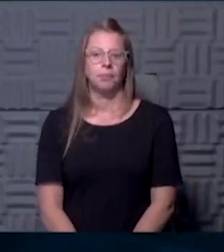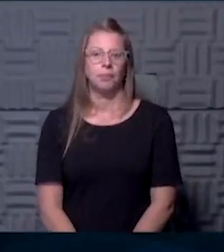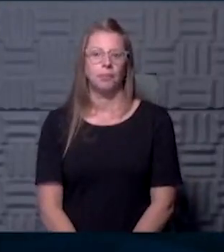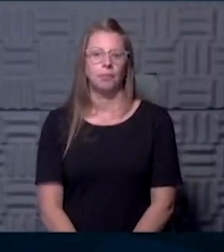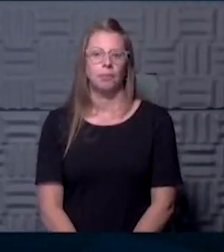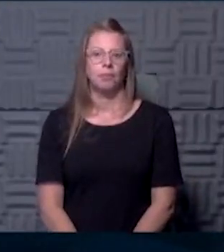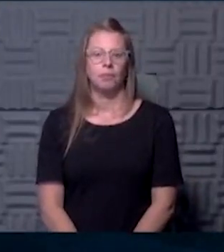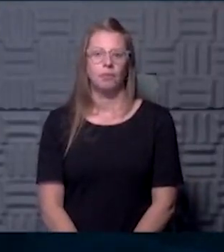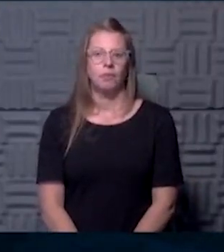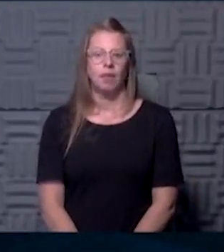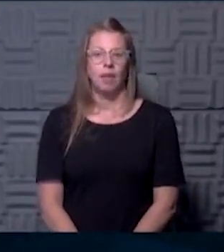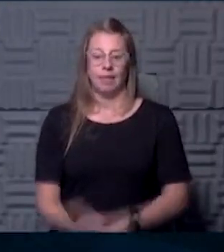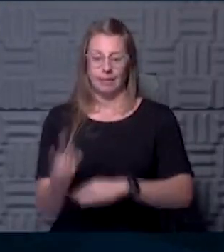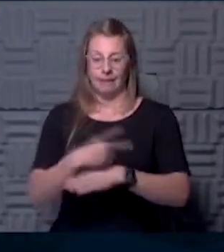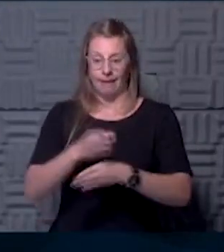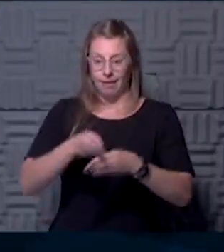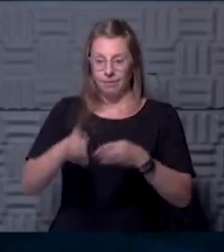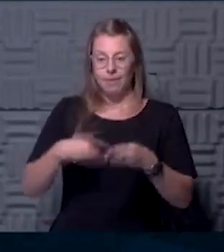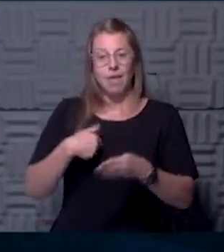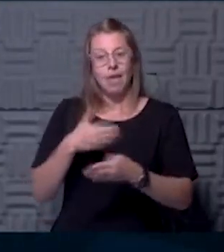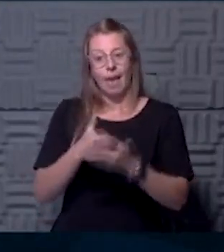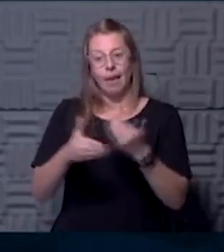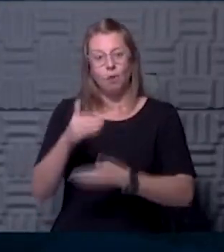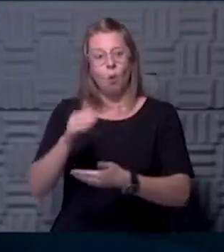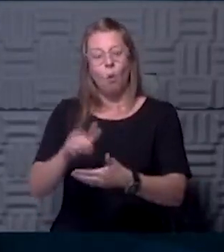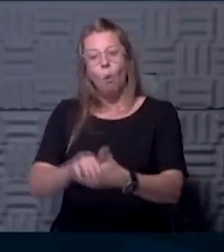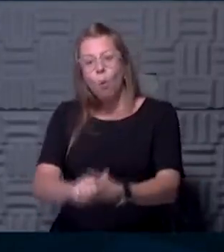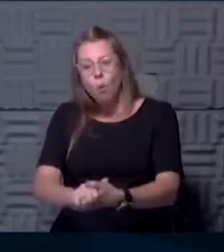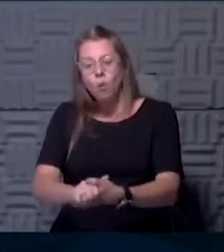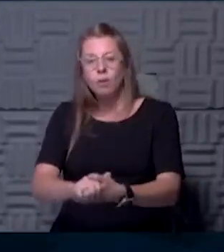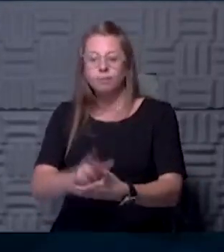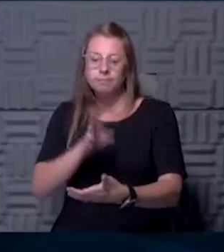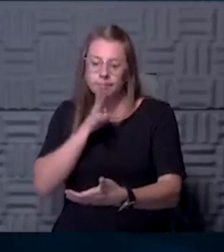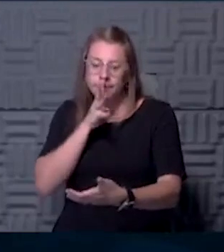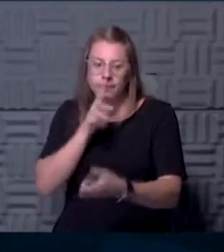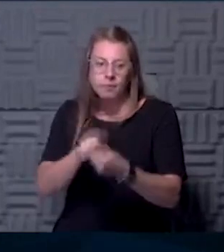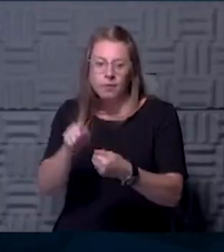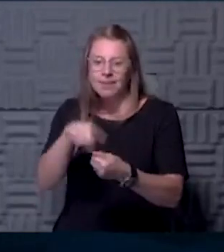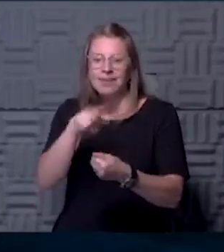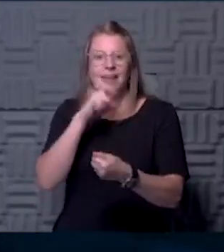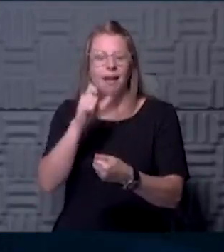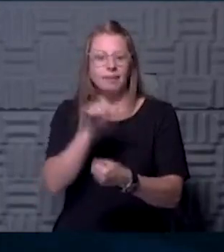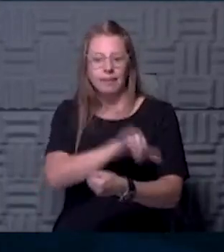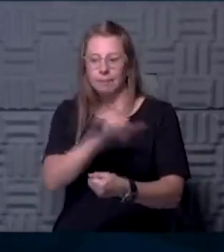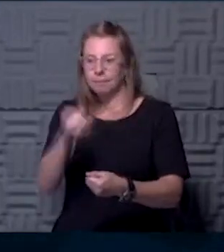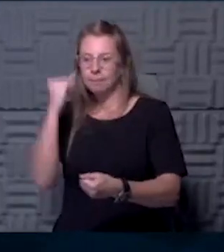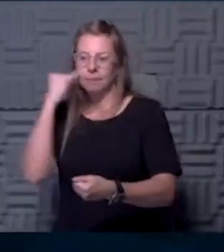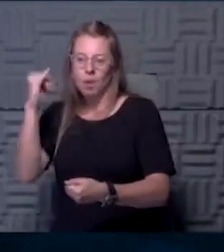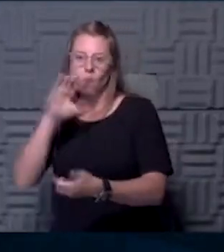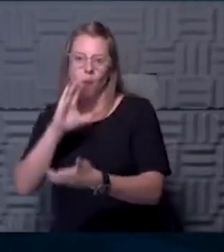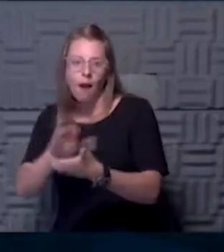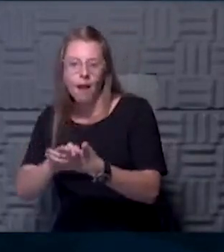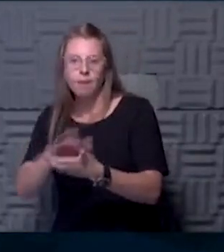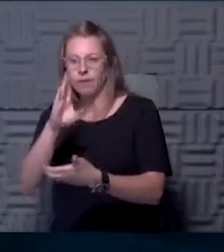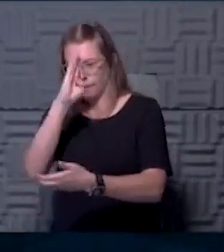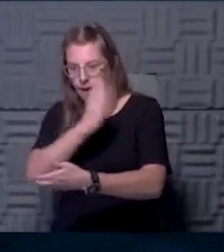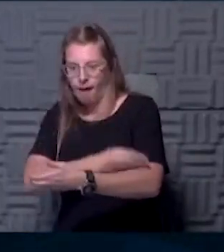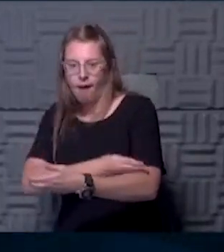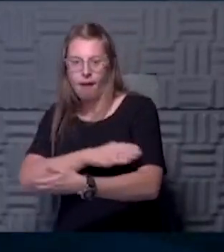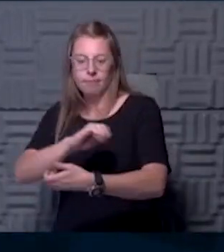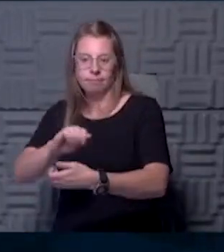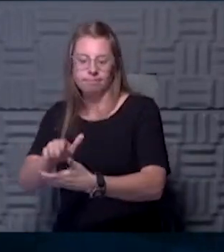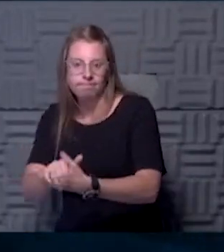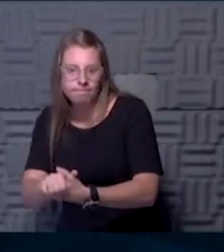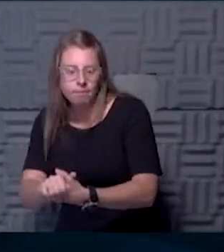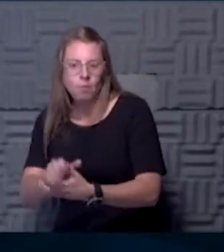At the end of the day, me holding their hand and me, speaking to them is not the same as their wife, their son, their